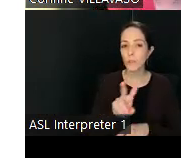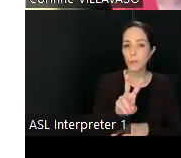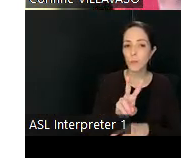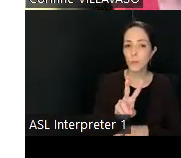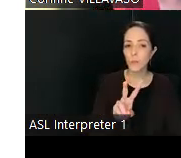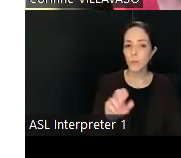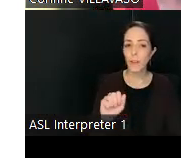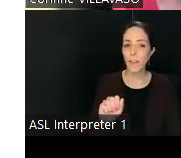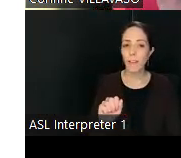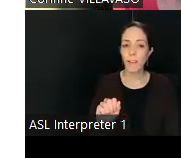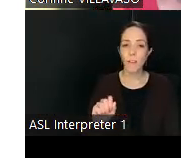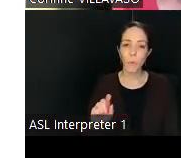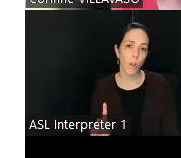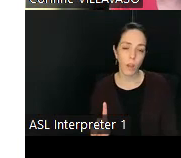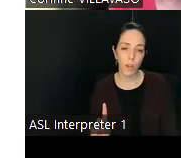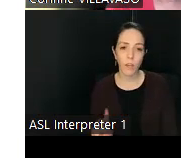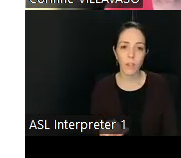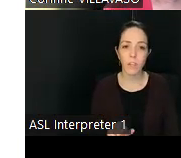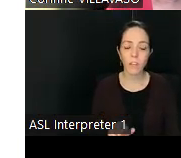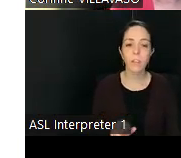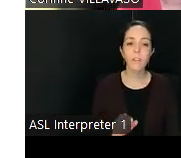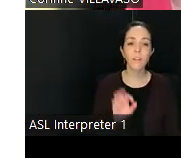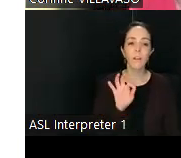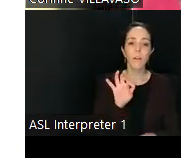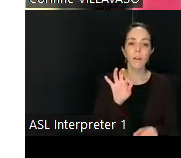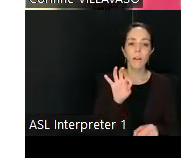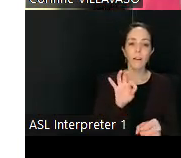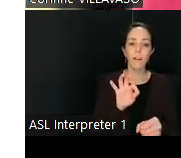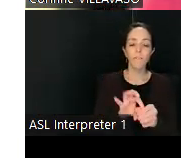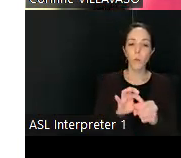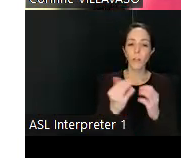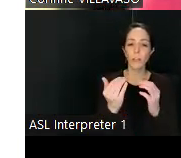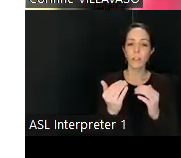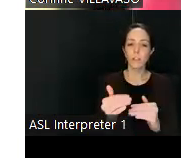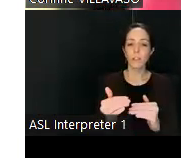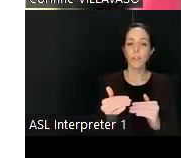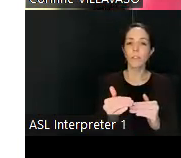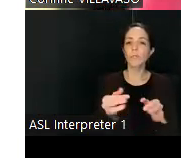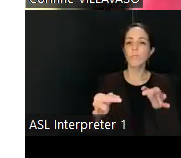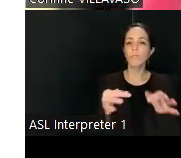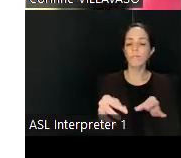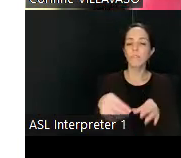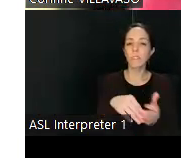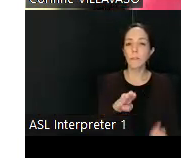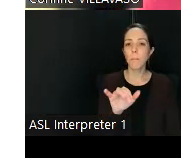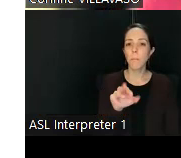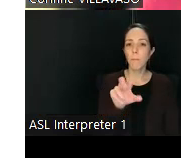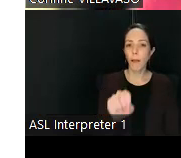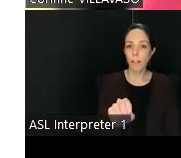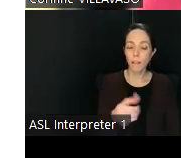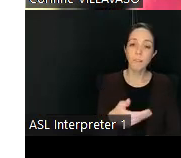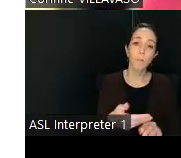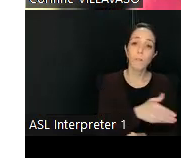2A1, is that the voting thresholds would be defined in the bylaws, is how the previous subcommittees have approached